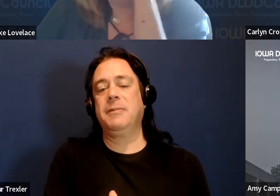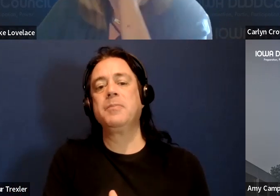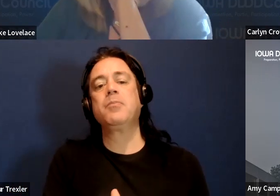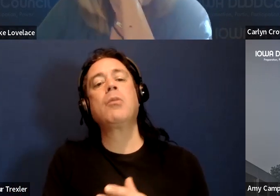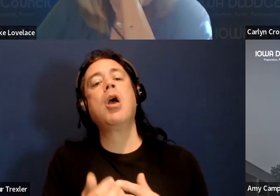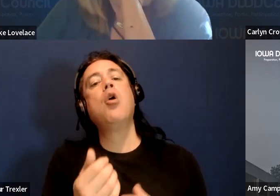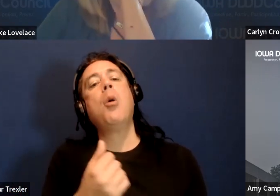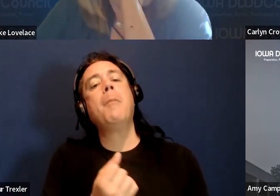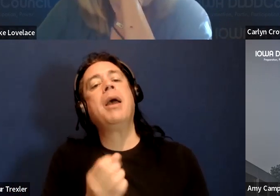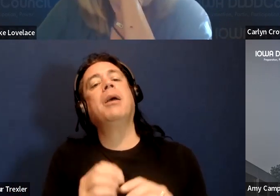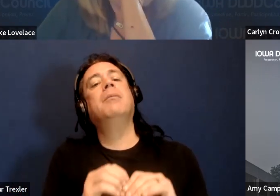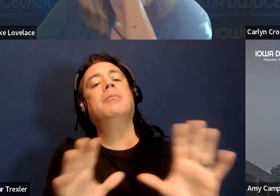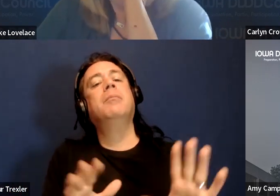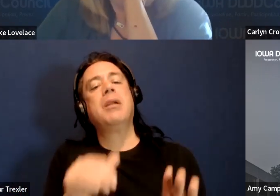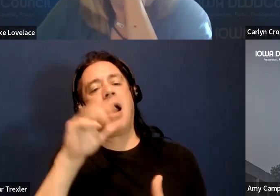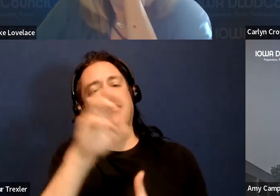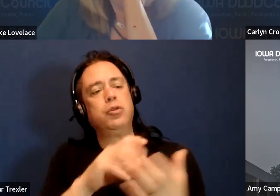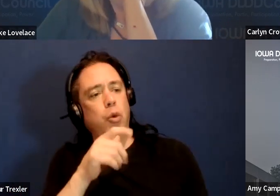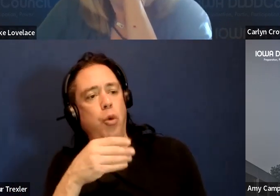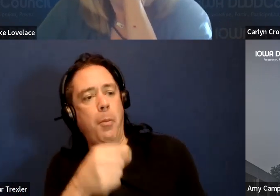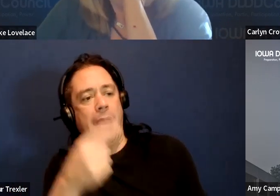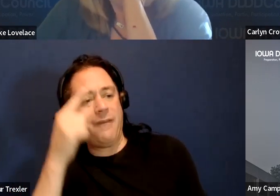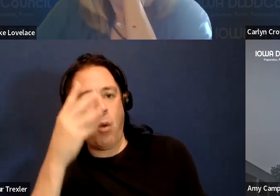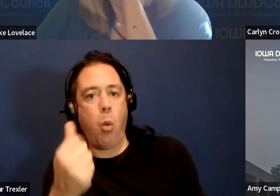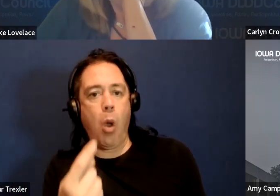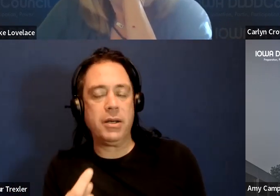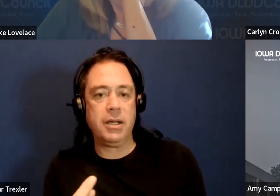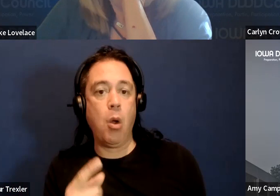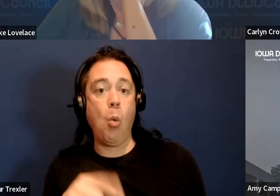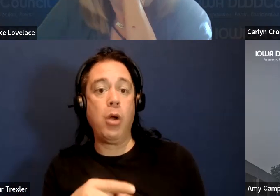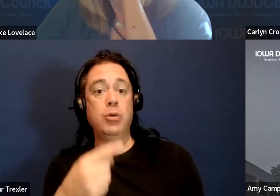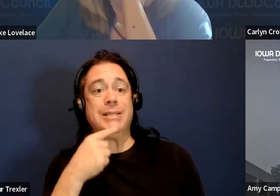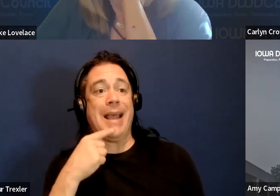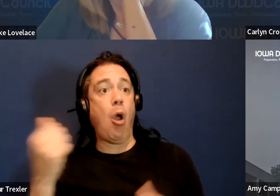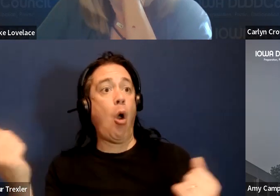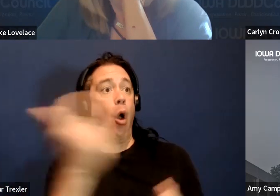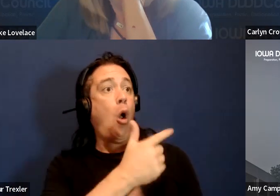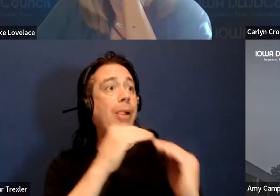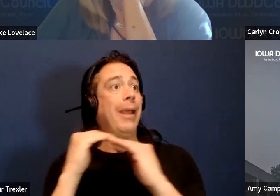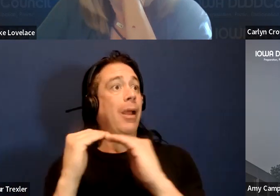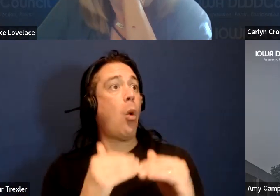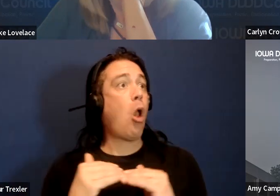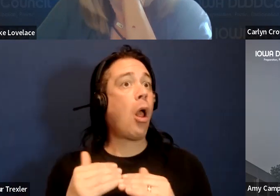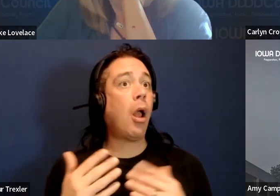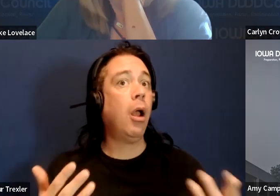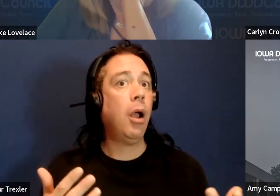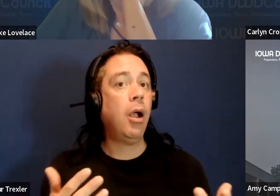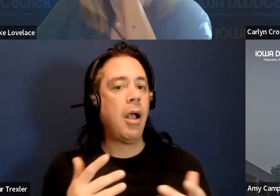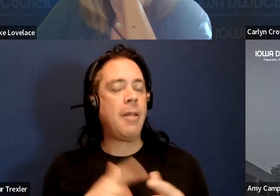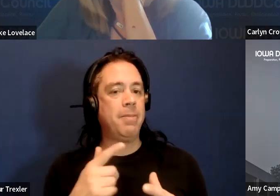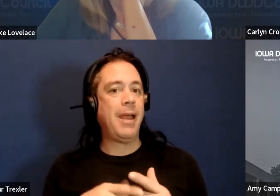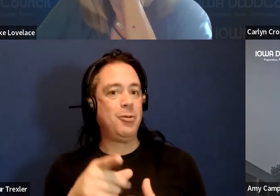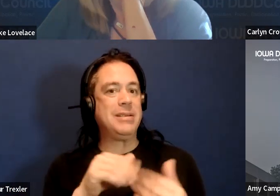it so that it's not confusing who pays for what. Because when you say it all equals the same, then you start dealing with